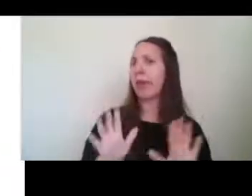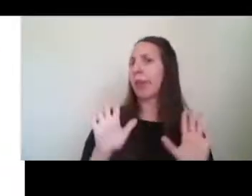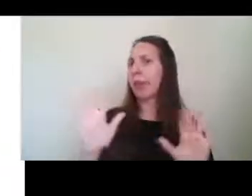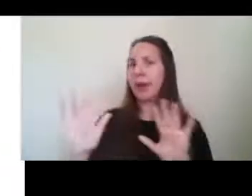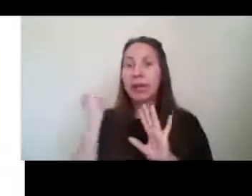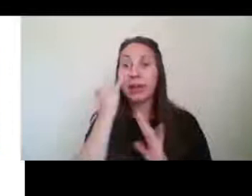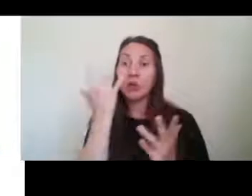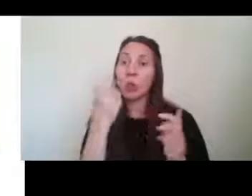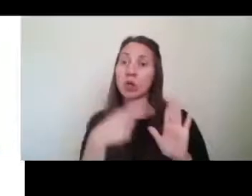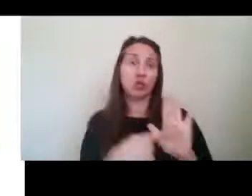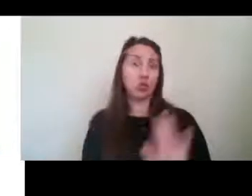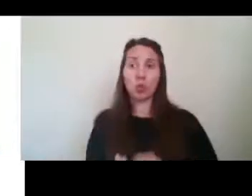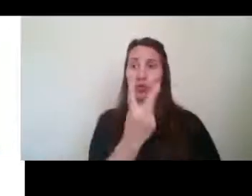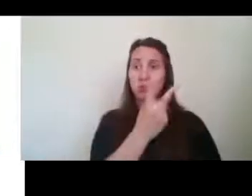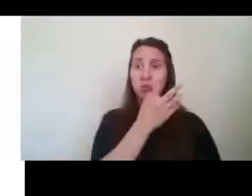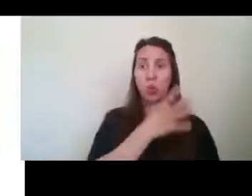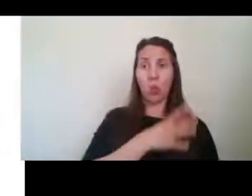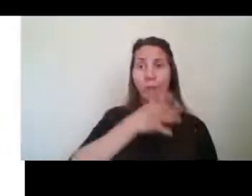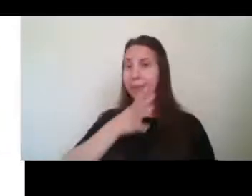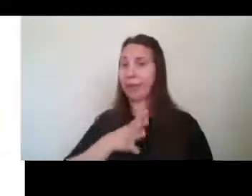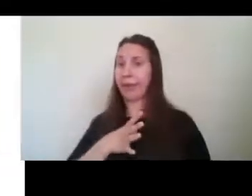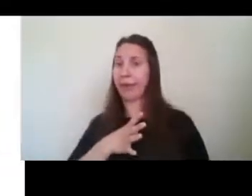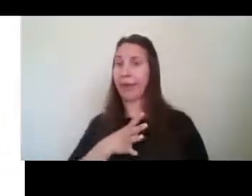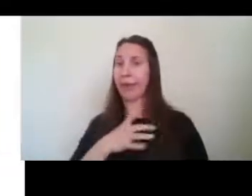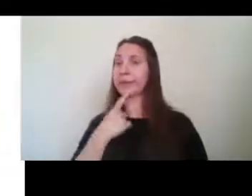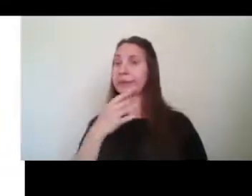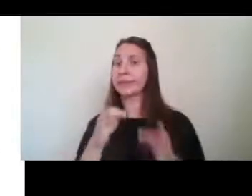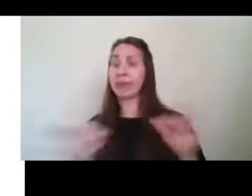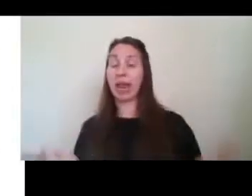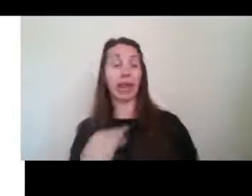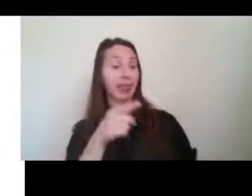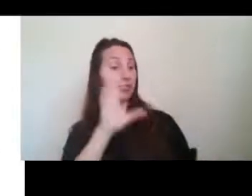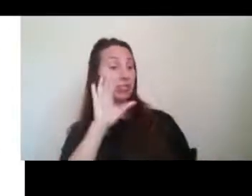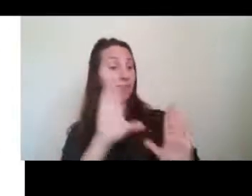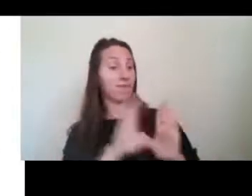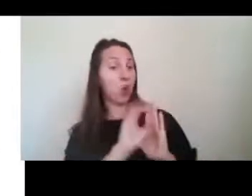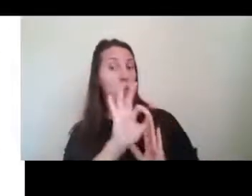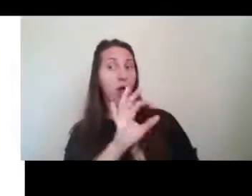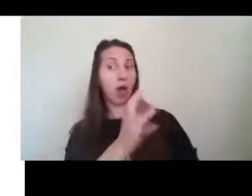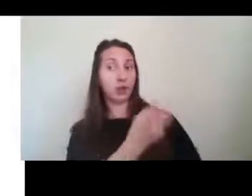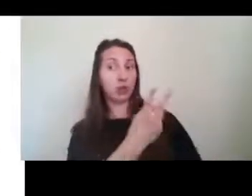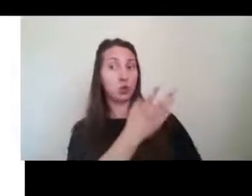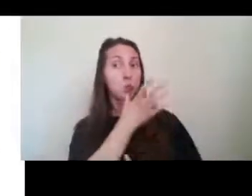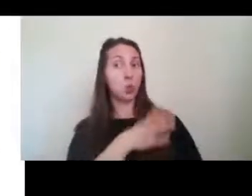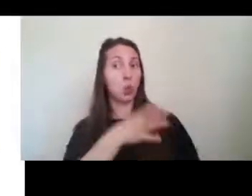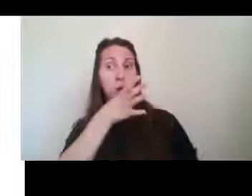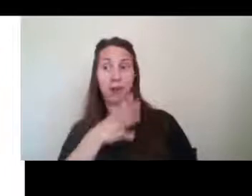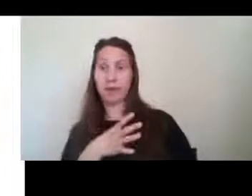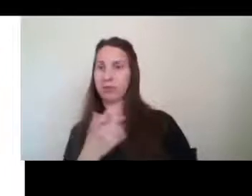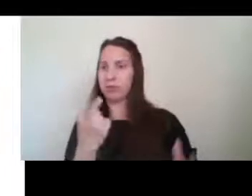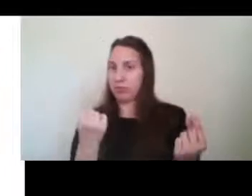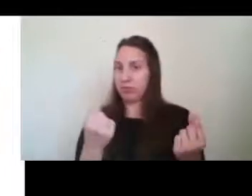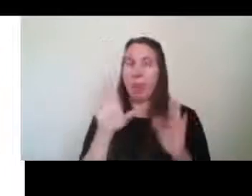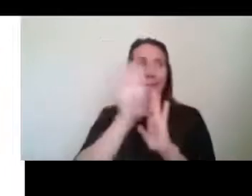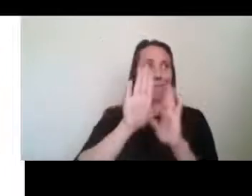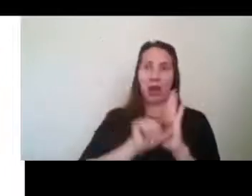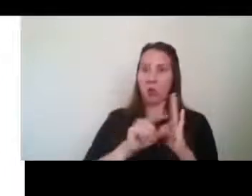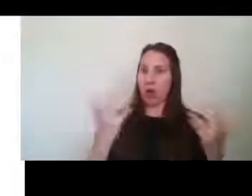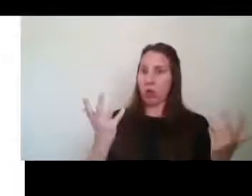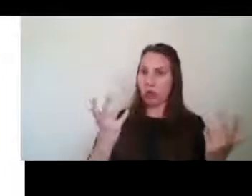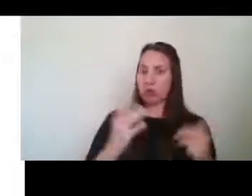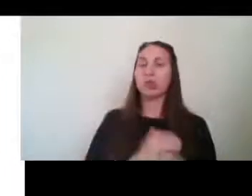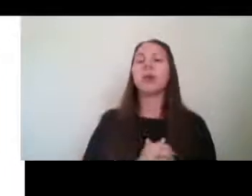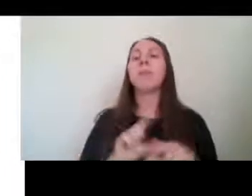two women, then you say, this is a photo of two women and this is what they're doing and this is what the background is. But basically you